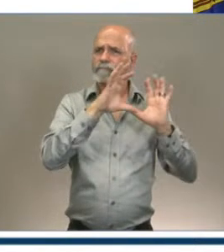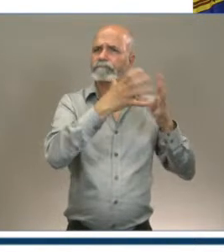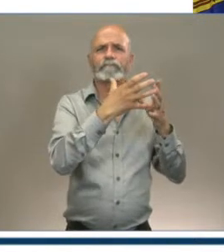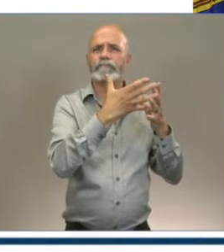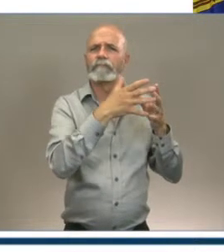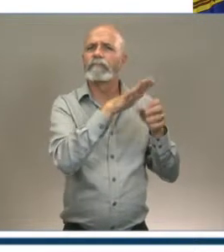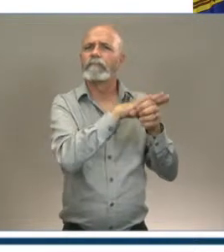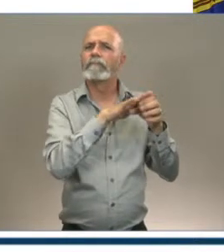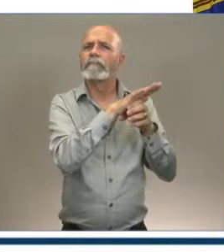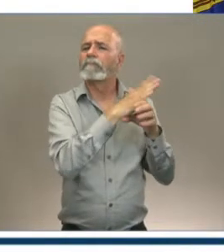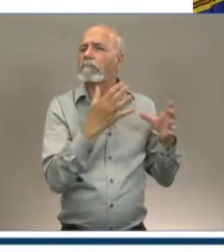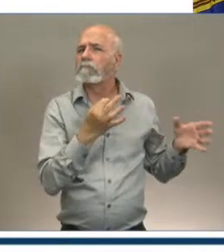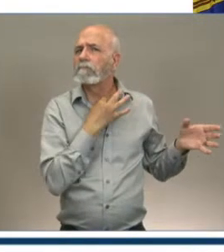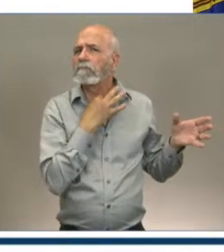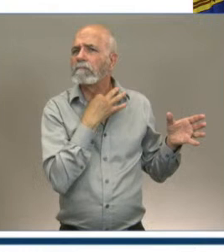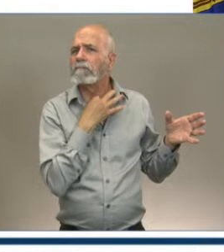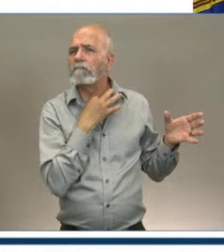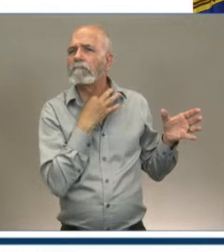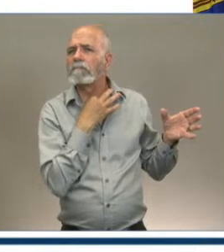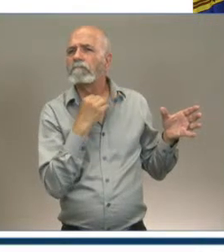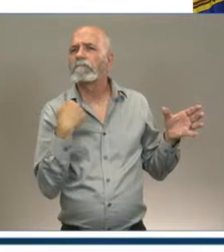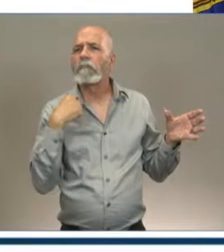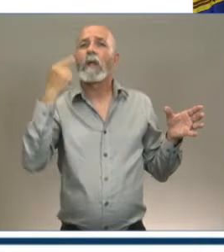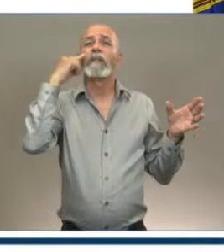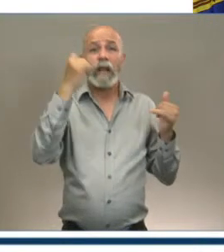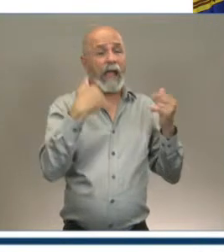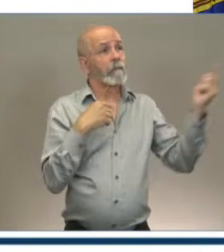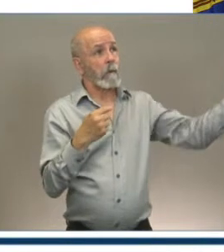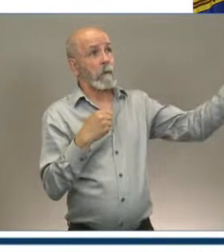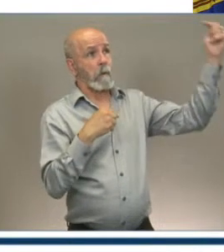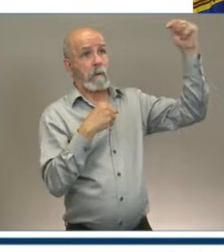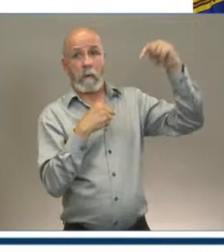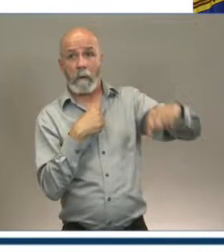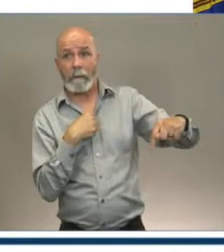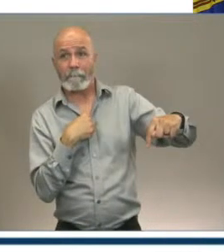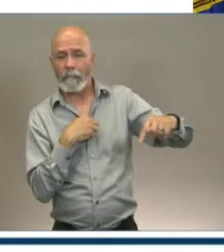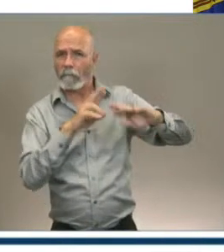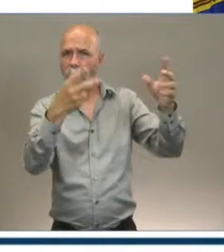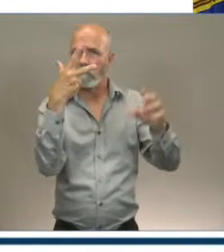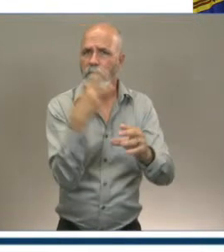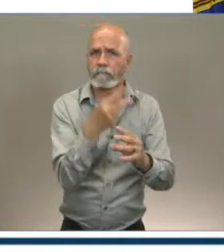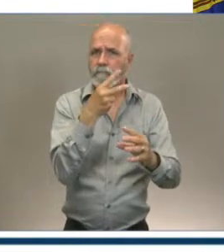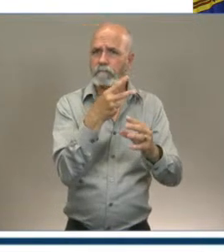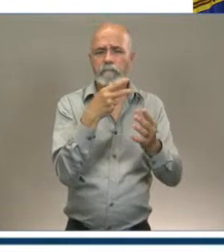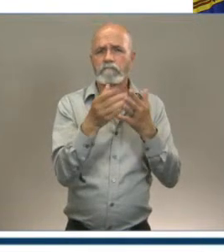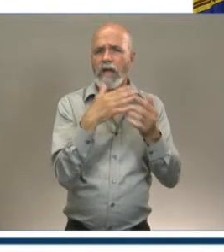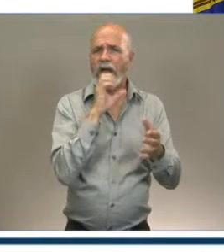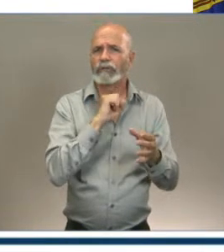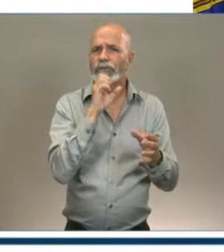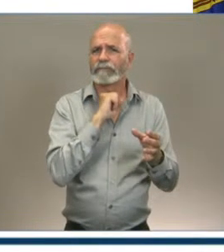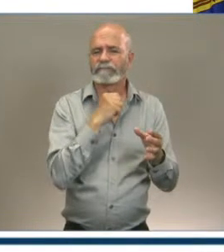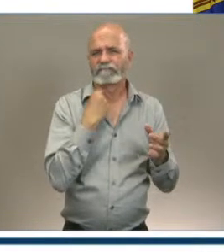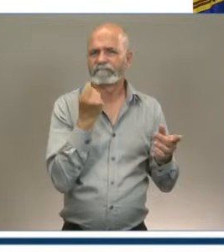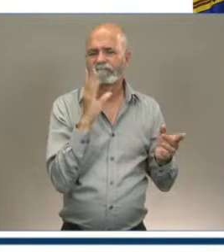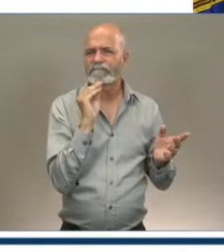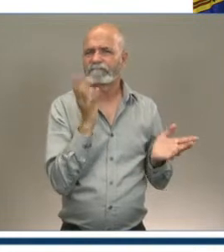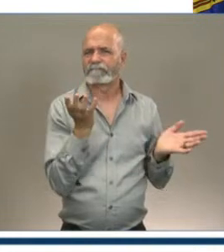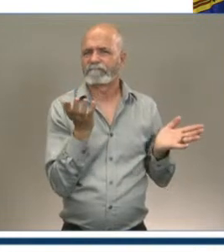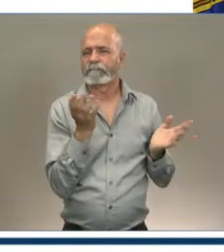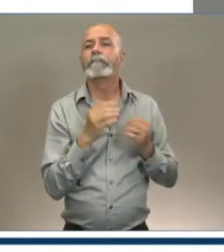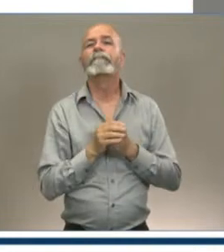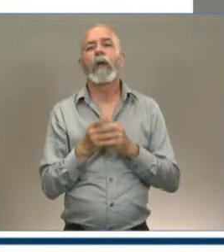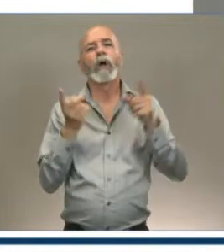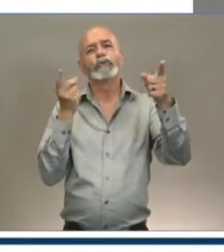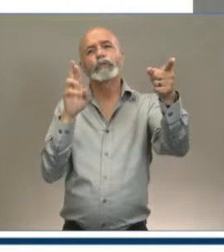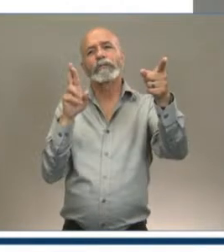So advocates are wondering if you can provide some clarity on the discrepancy. So we've said for all groups that